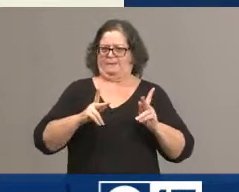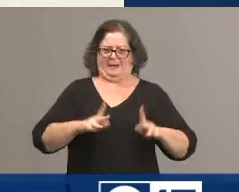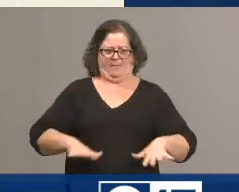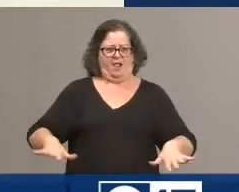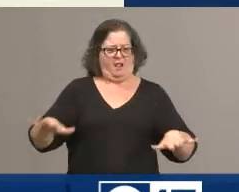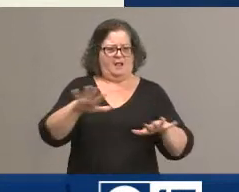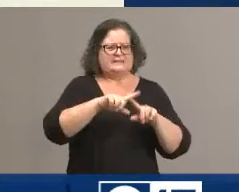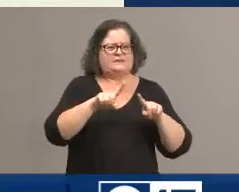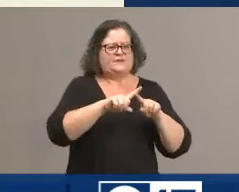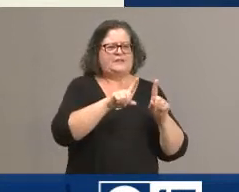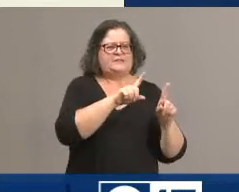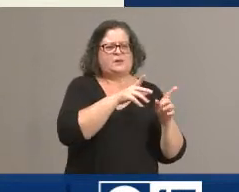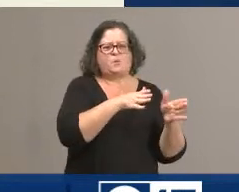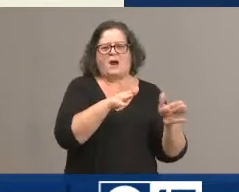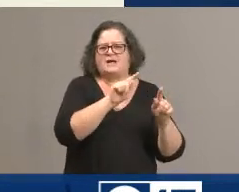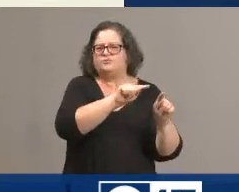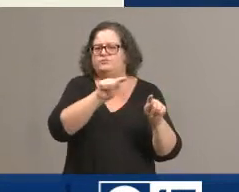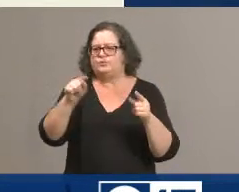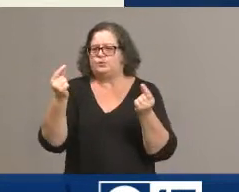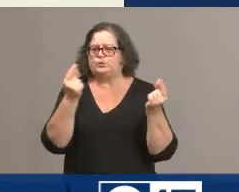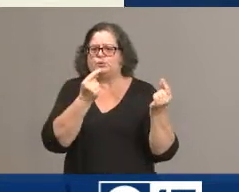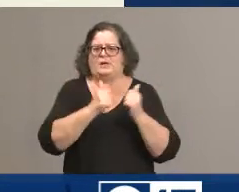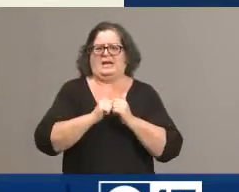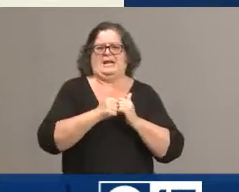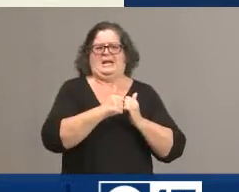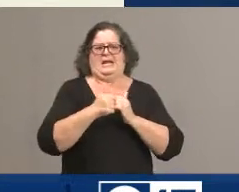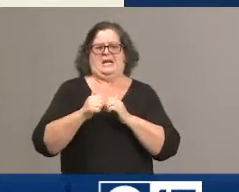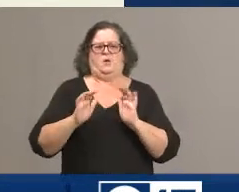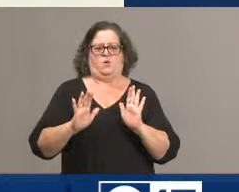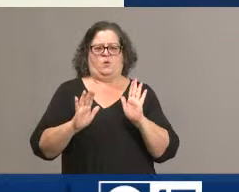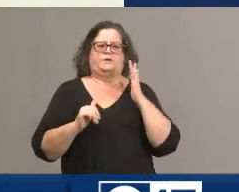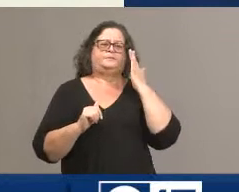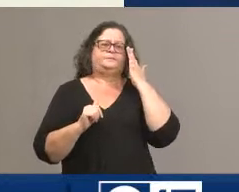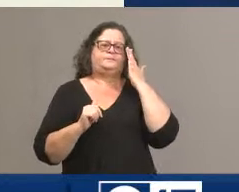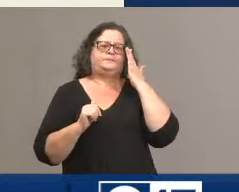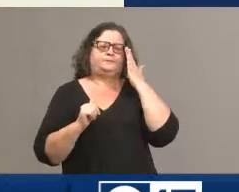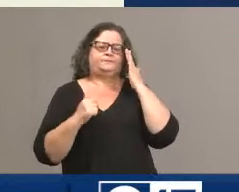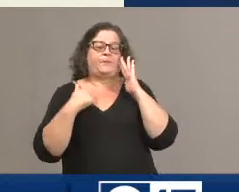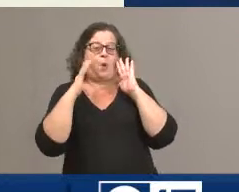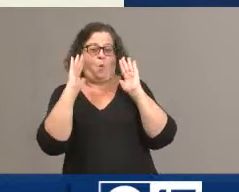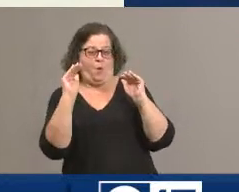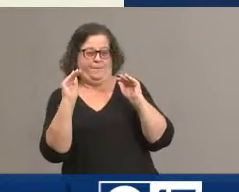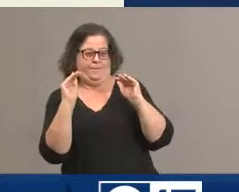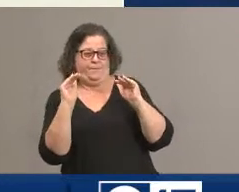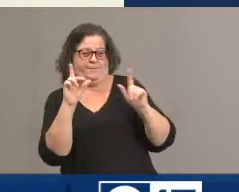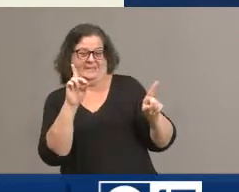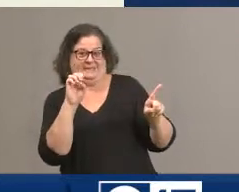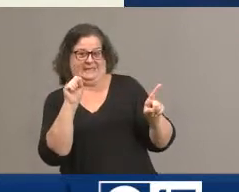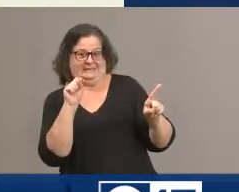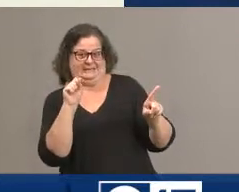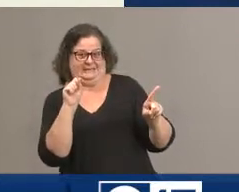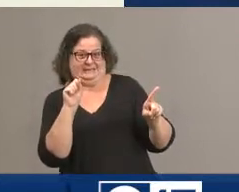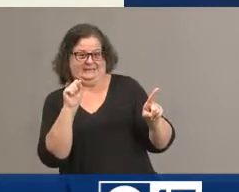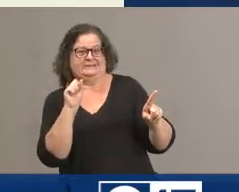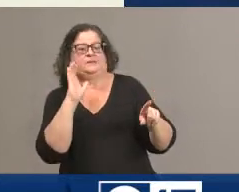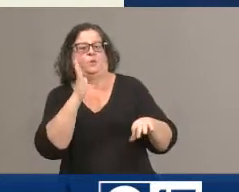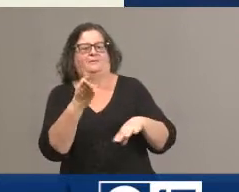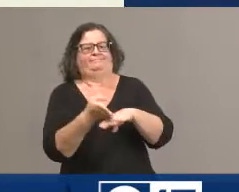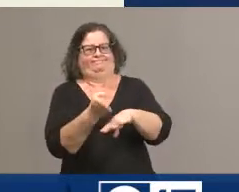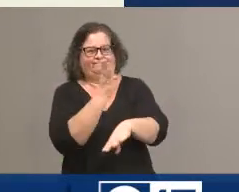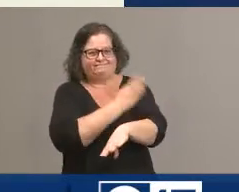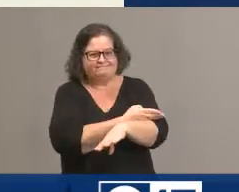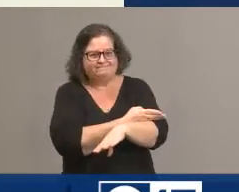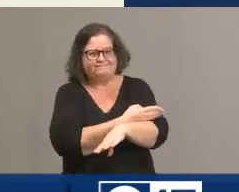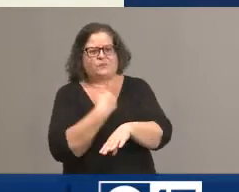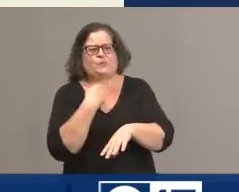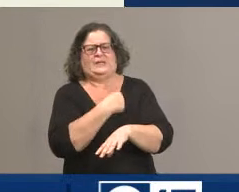much improved through the stresses and strains and investments that have been put into it, let's be hopeful that